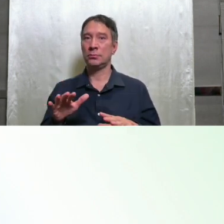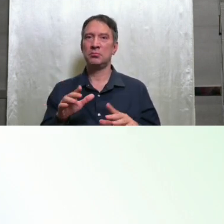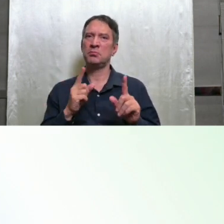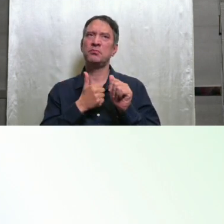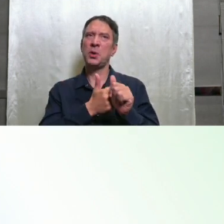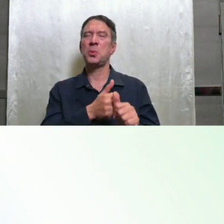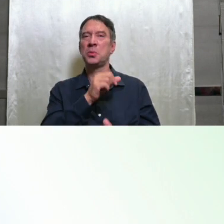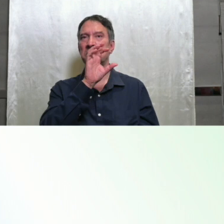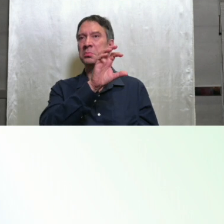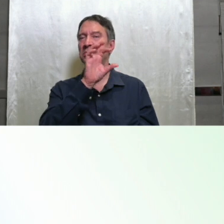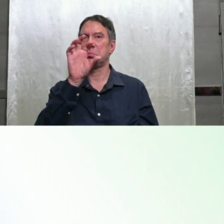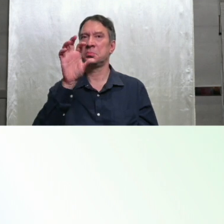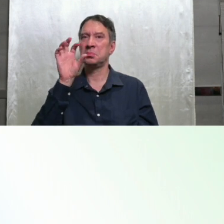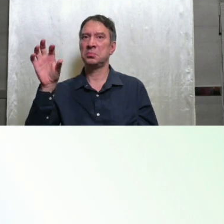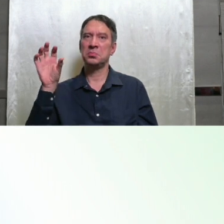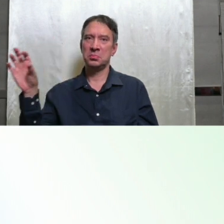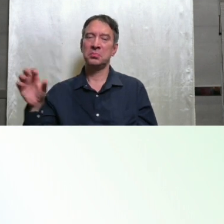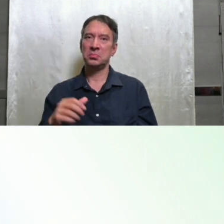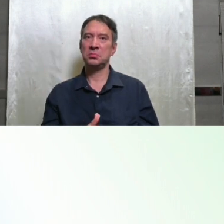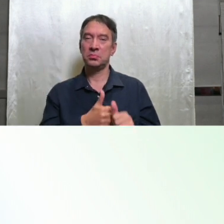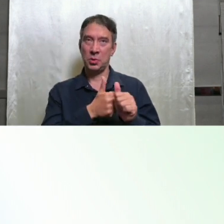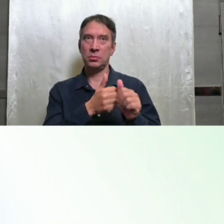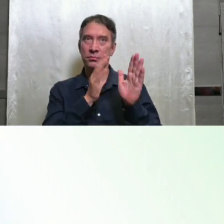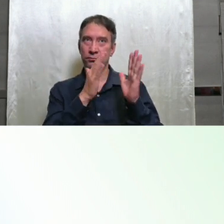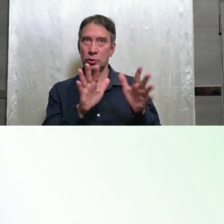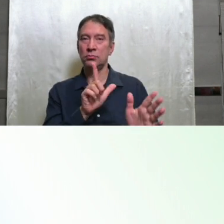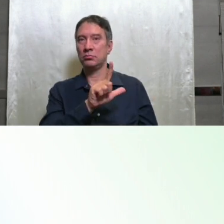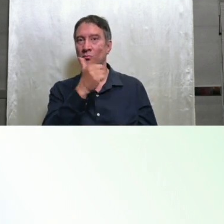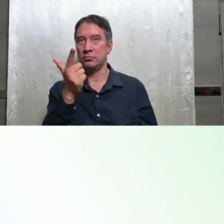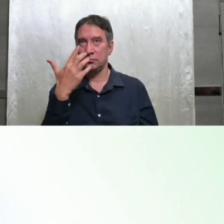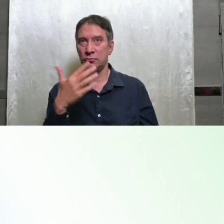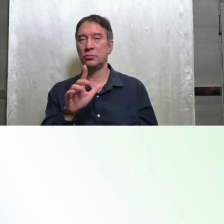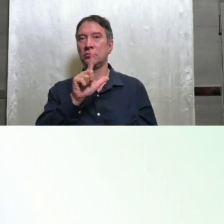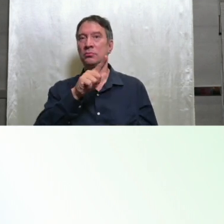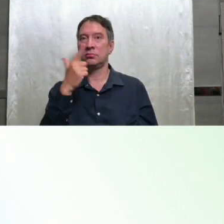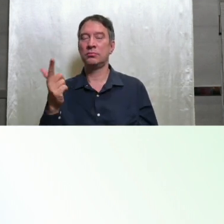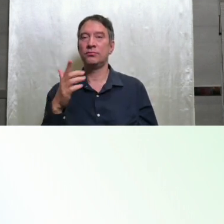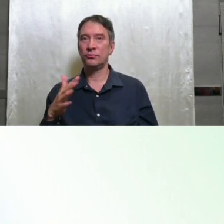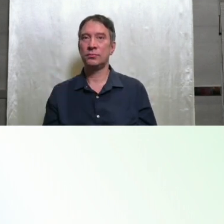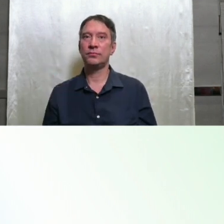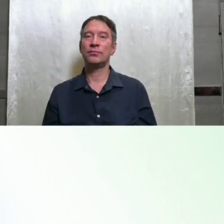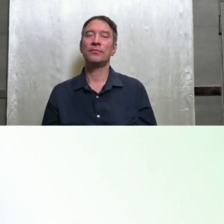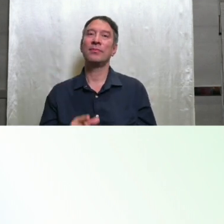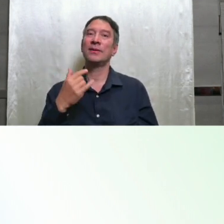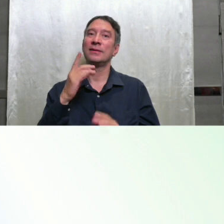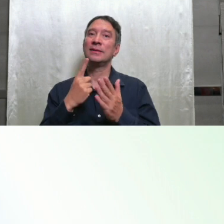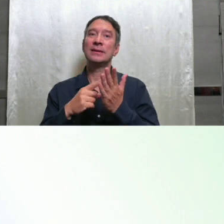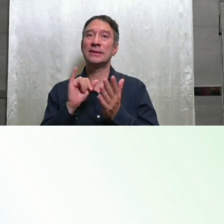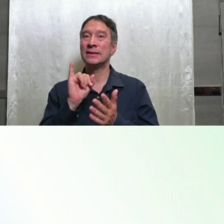Contents form the knowledge base, and how they proceed with an action, which is a form of feedback, really, determines where the lesson will go